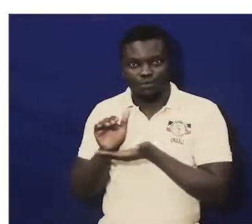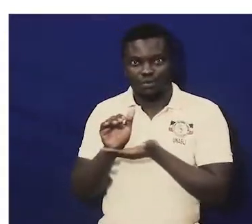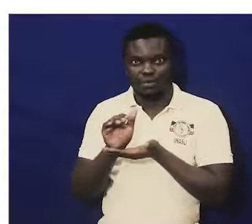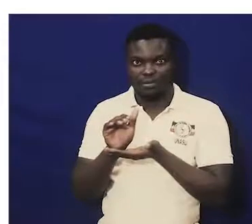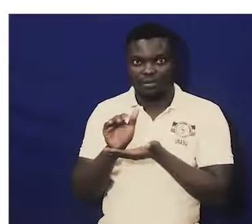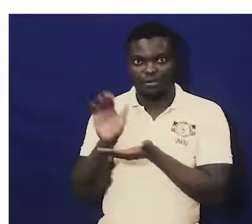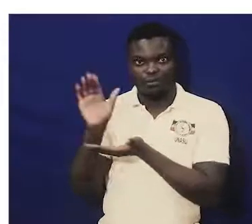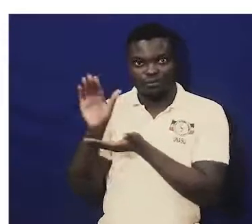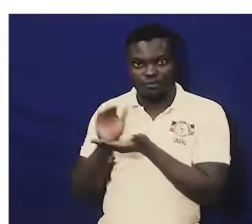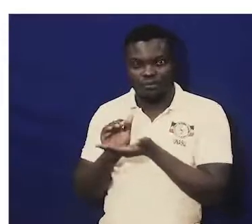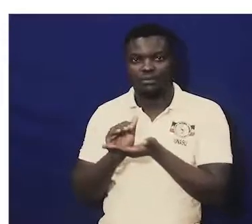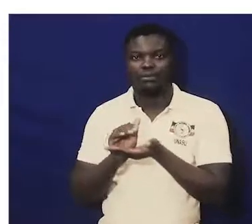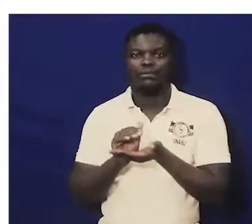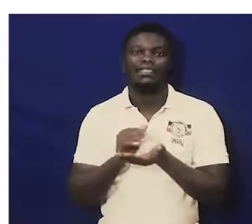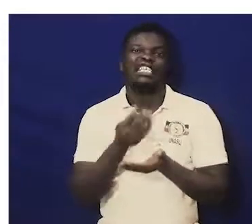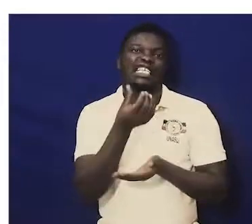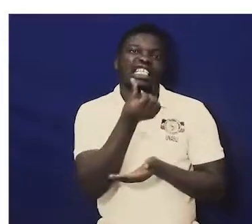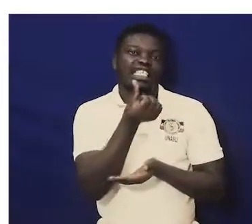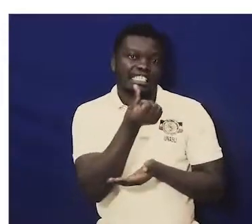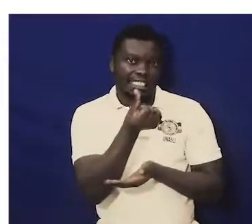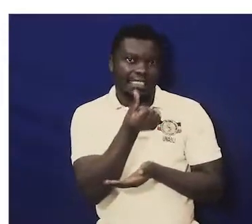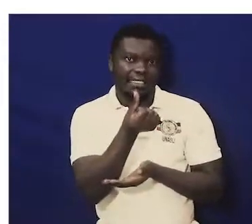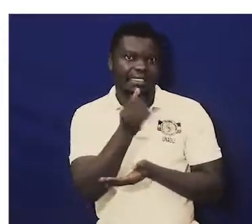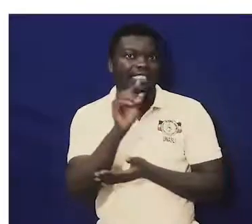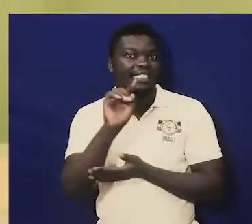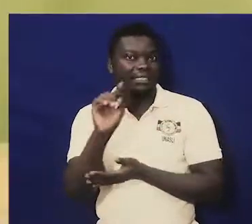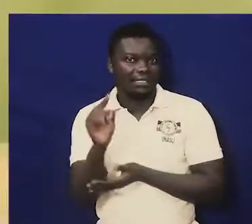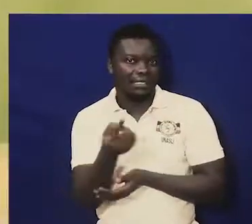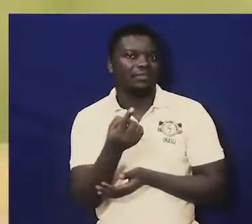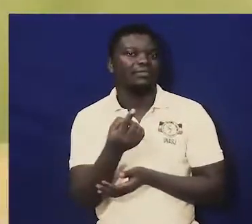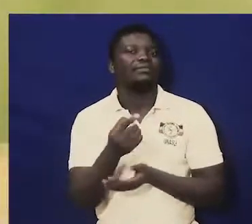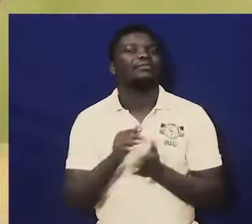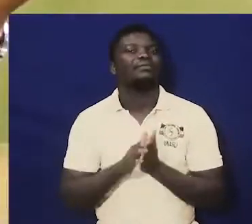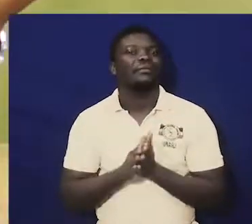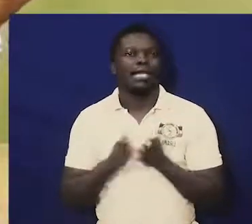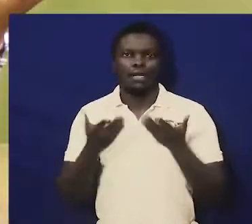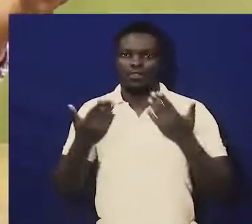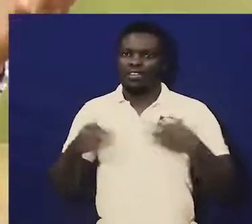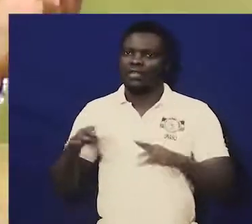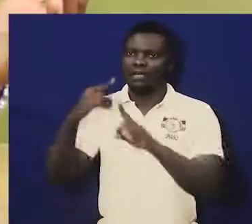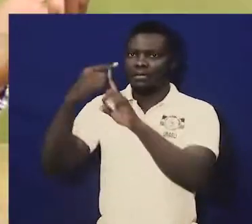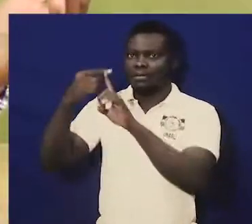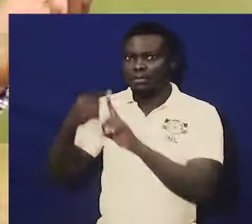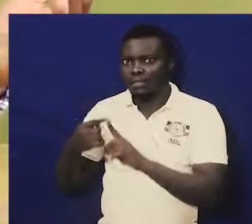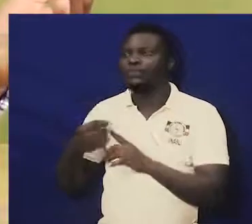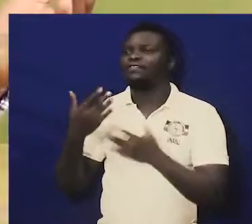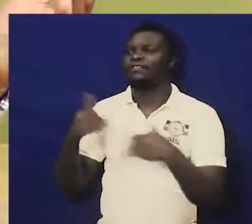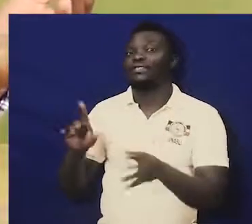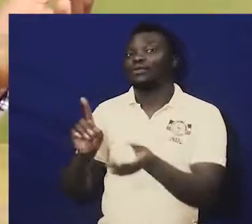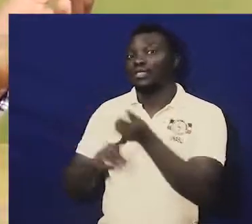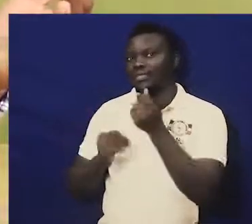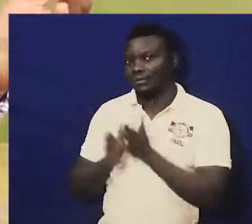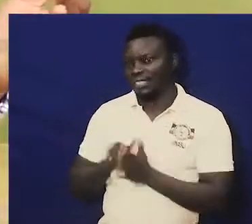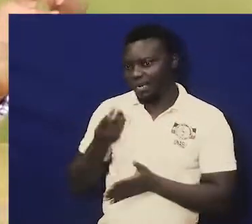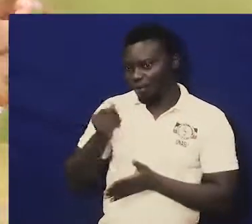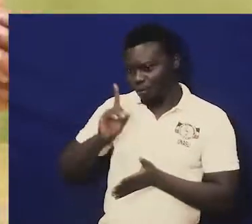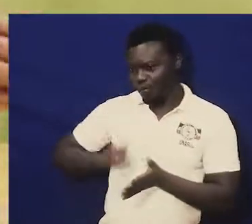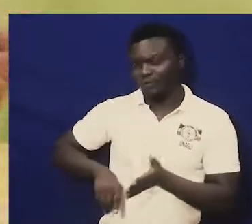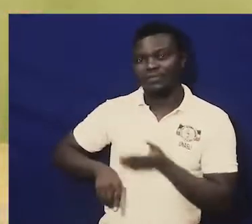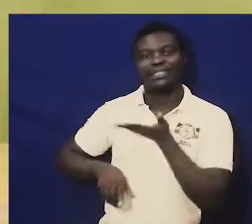6,000 Uganda shillings. Therefore, we've been able to calculate the profit.